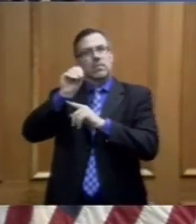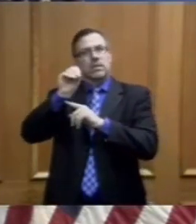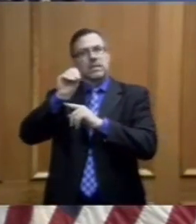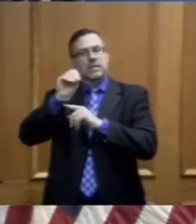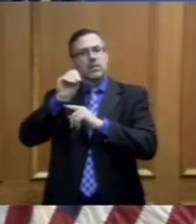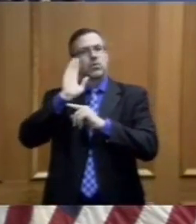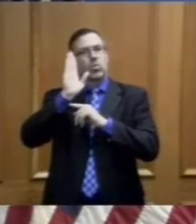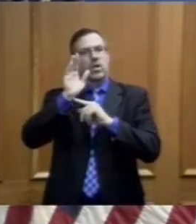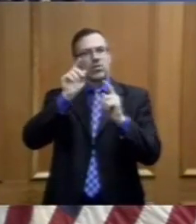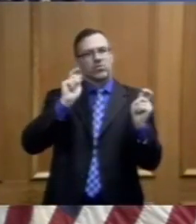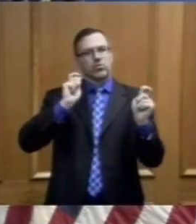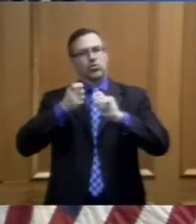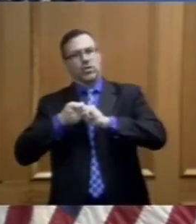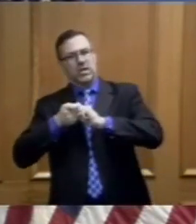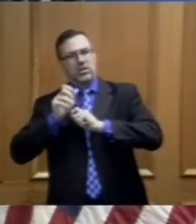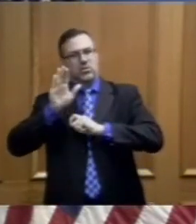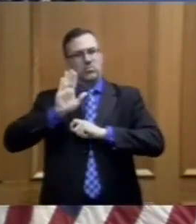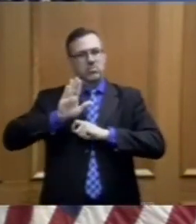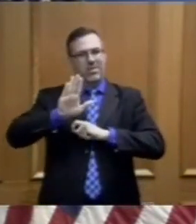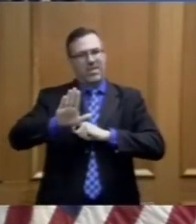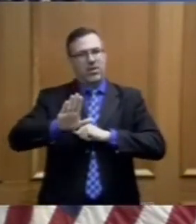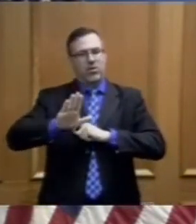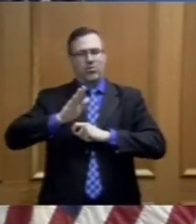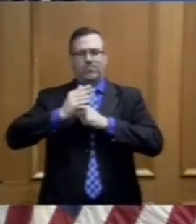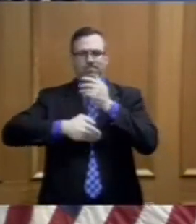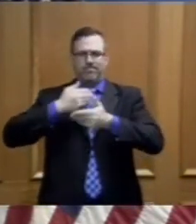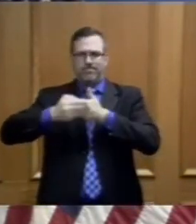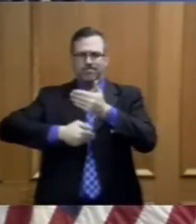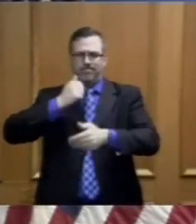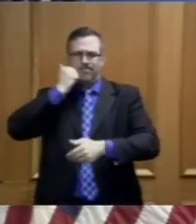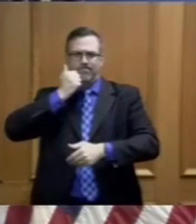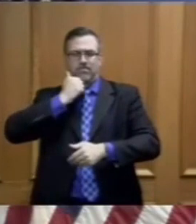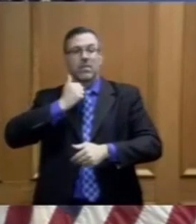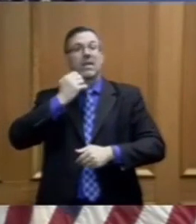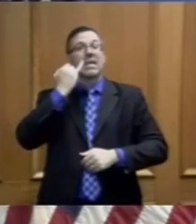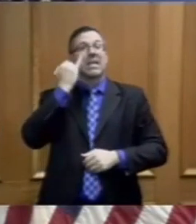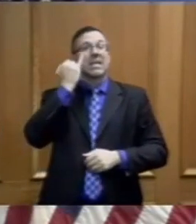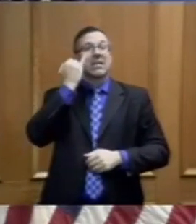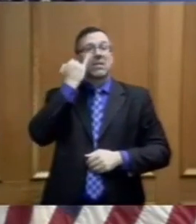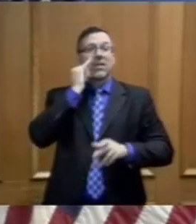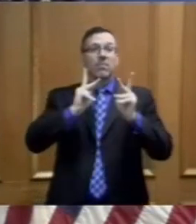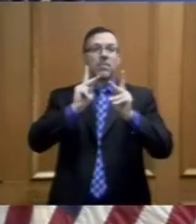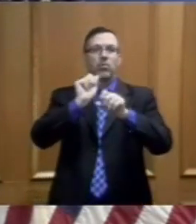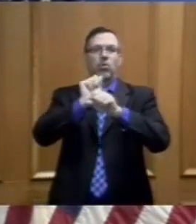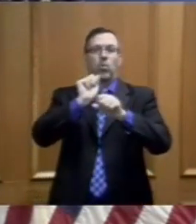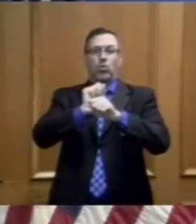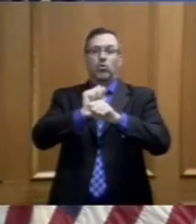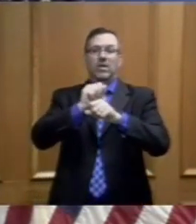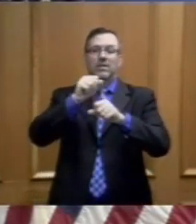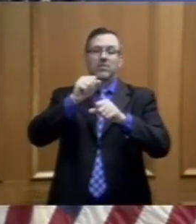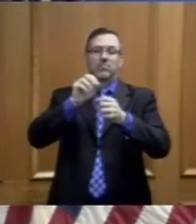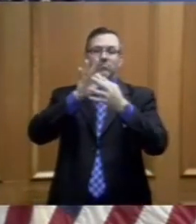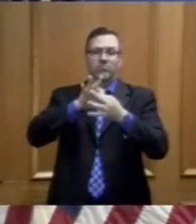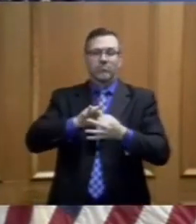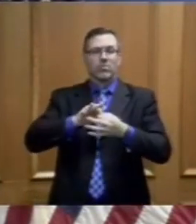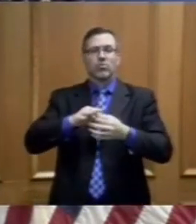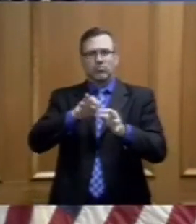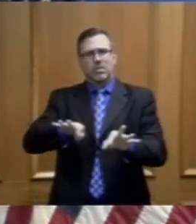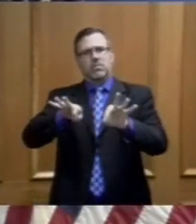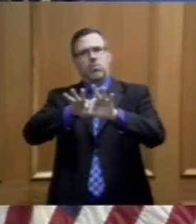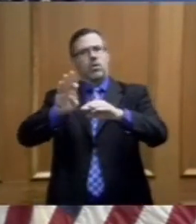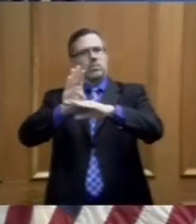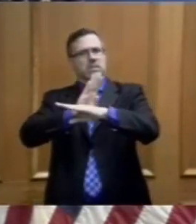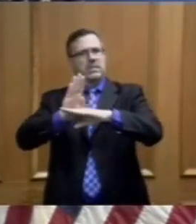environments for employees who are working in those essential businesses, and where there's an indication